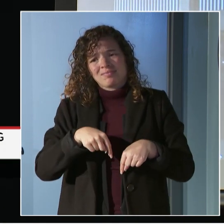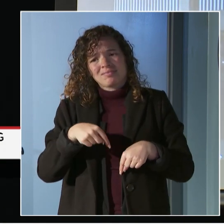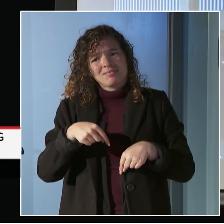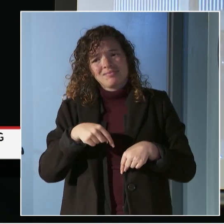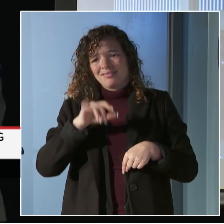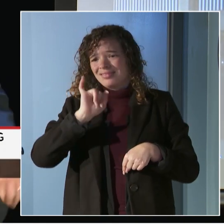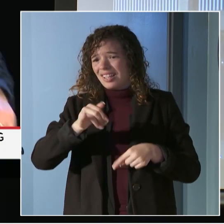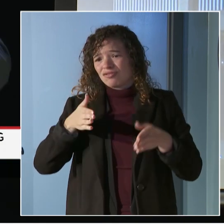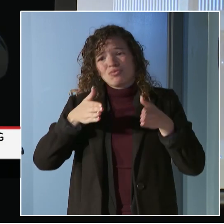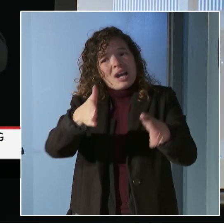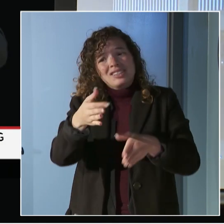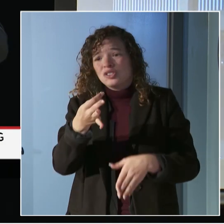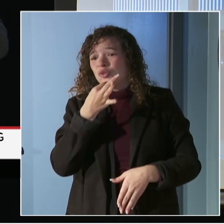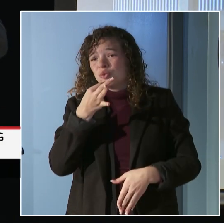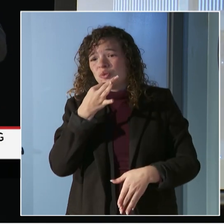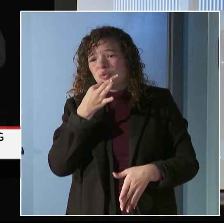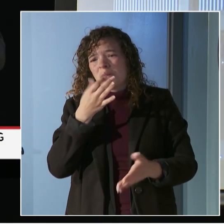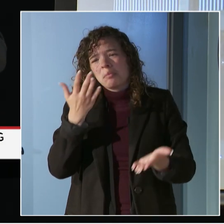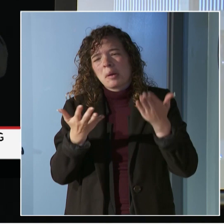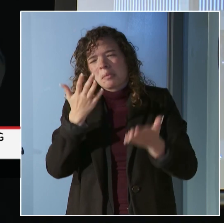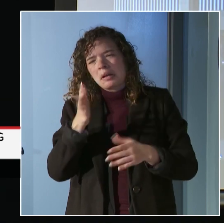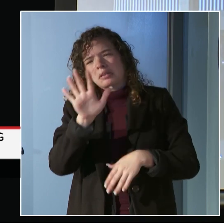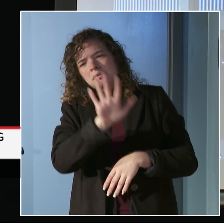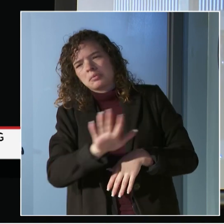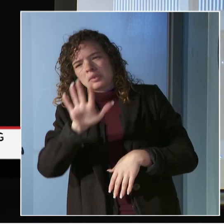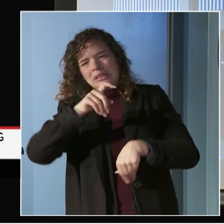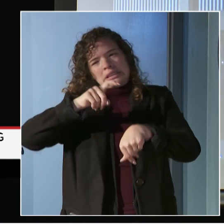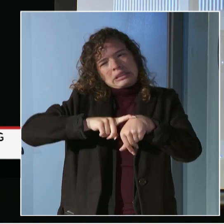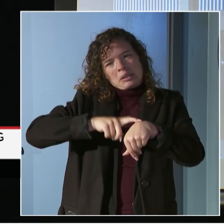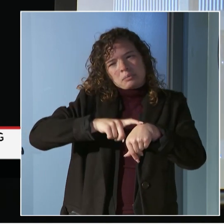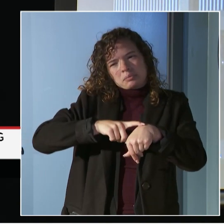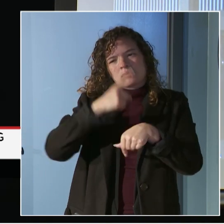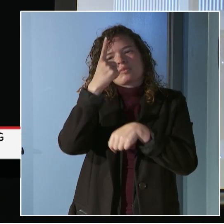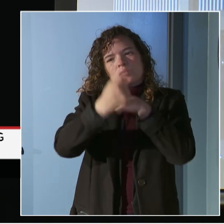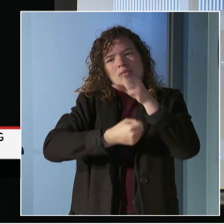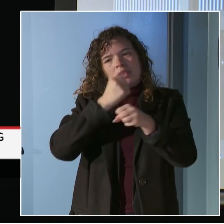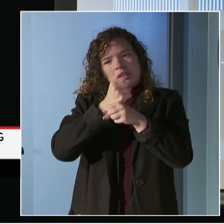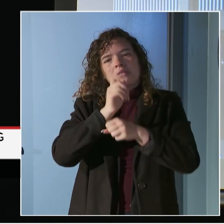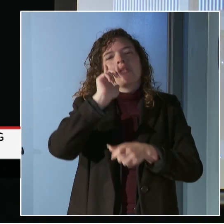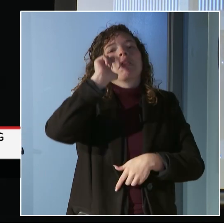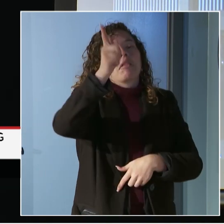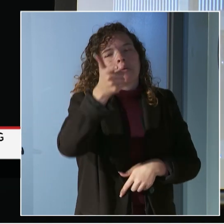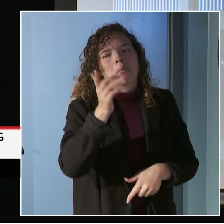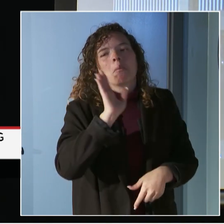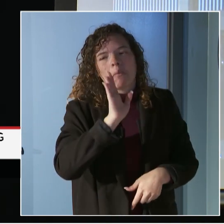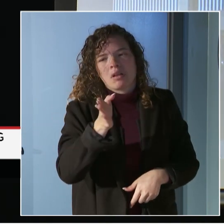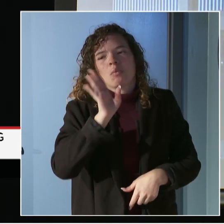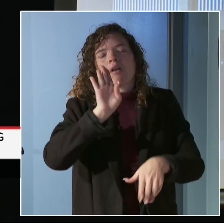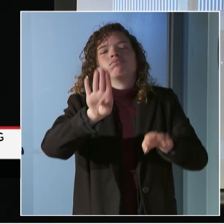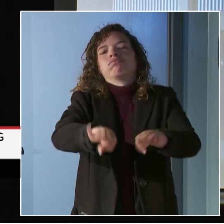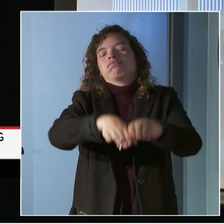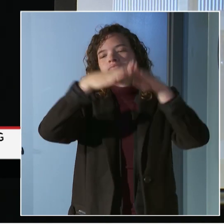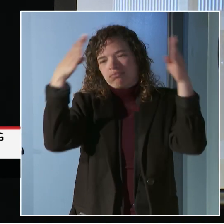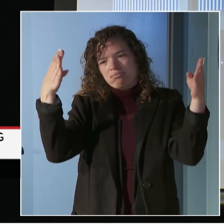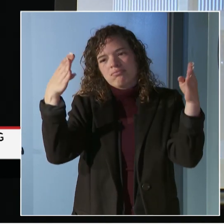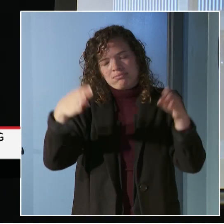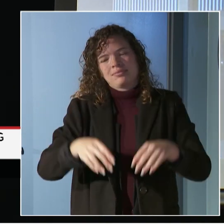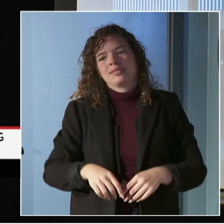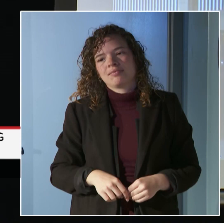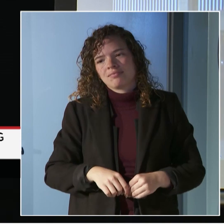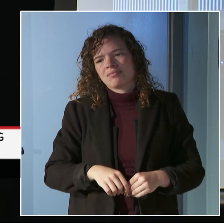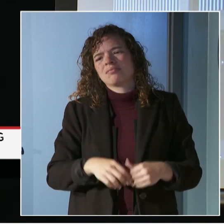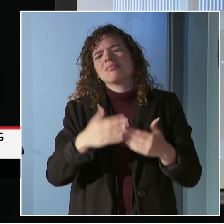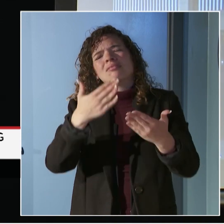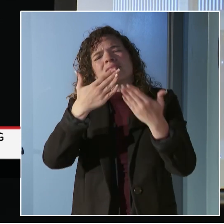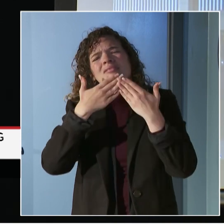you back about this time a year from now. Thank you, each one, for giving of your time to be with us to celebrate this